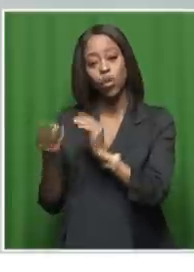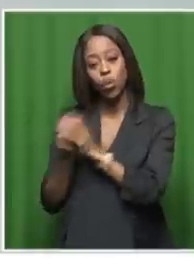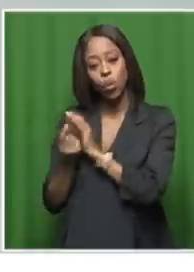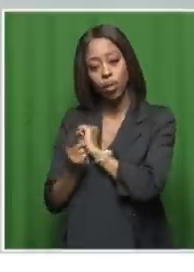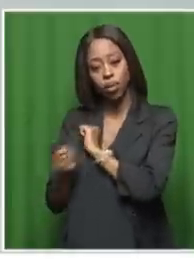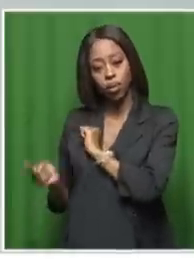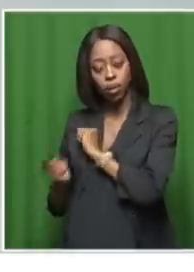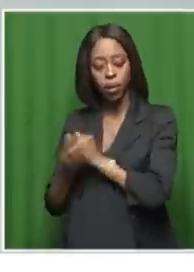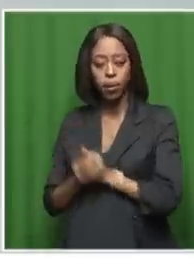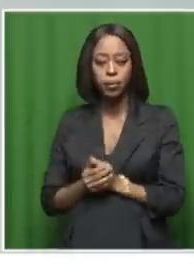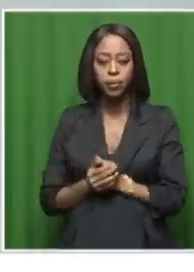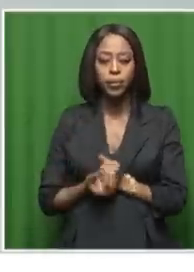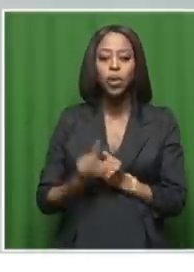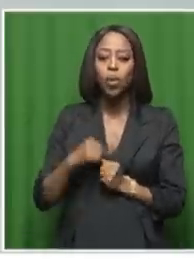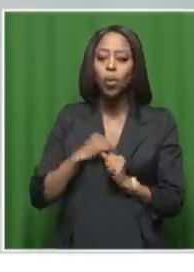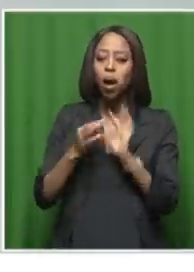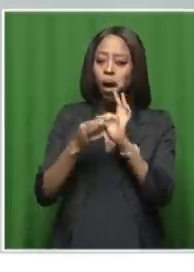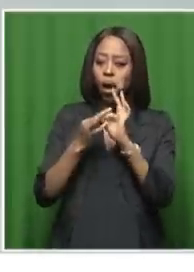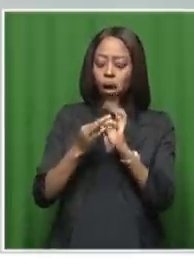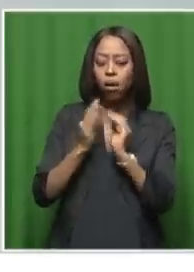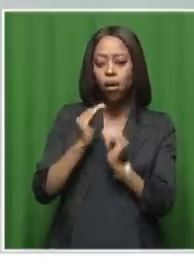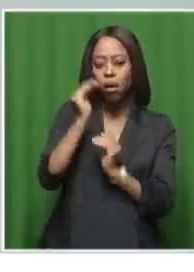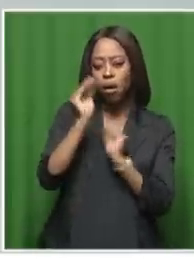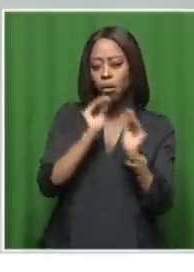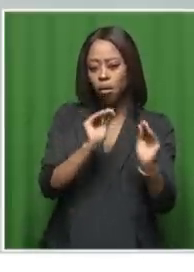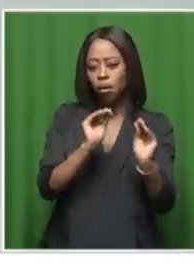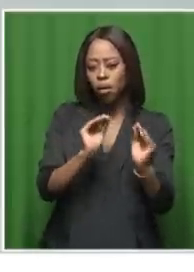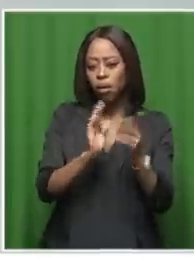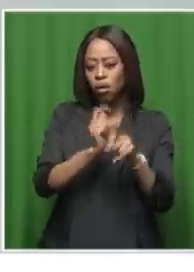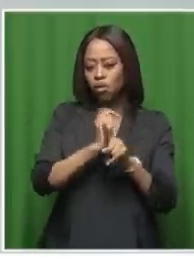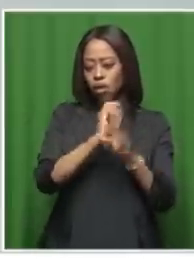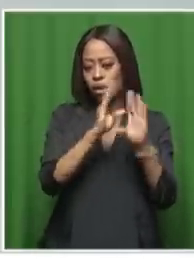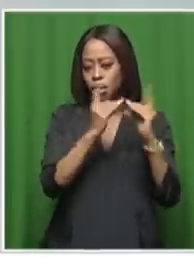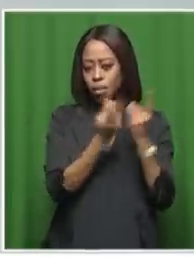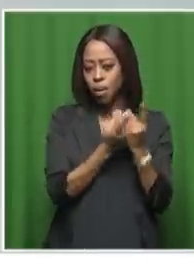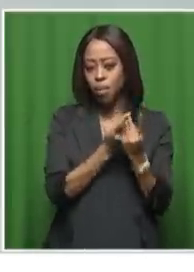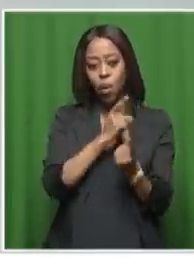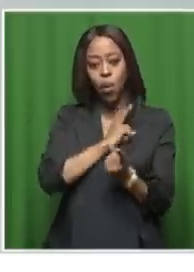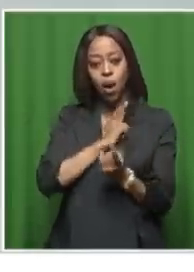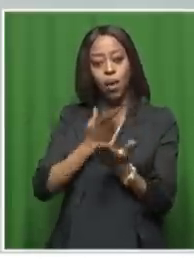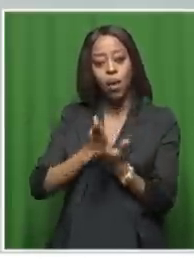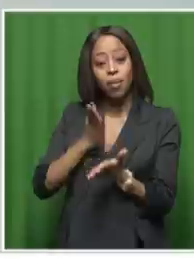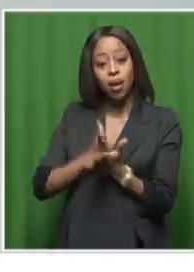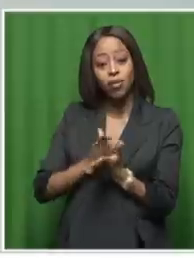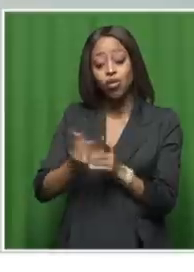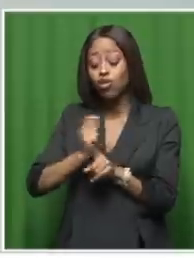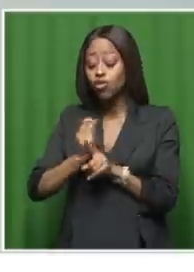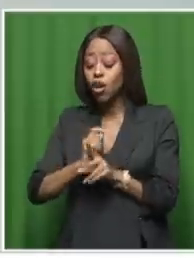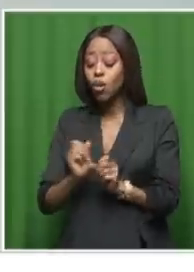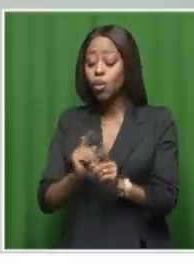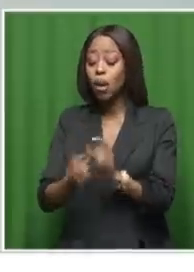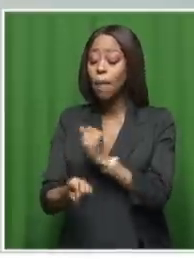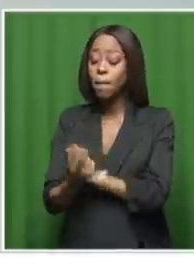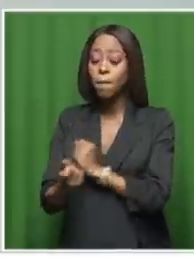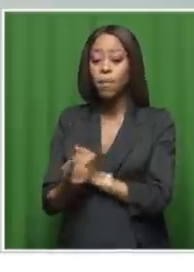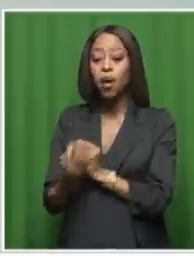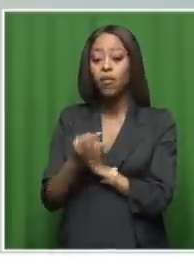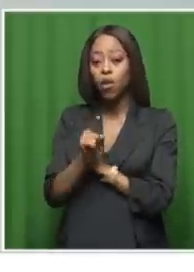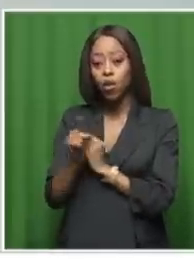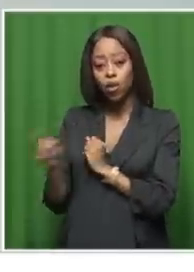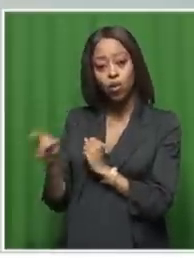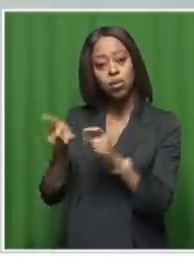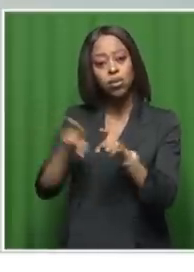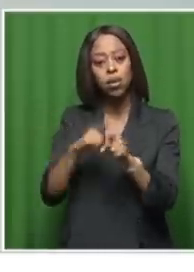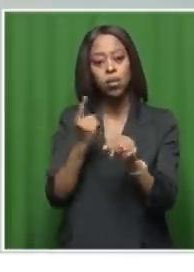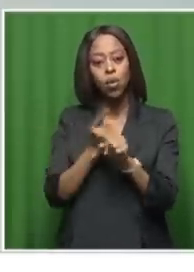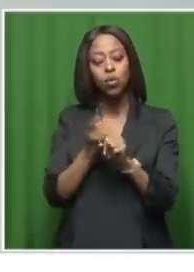course, with the Department of Higher Education and Training in order to make sure that there's more training opportunities that are provided, including the